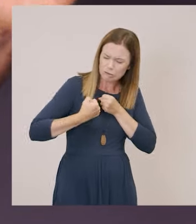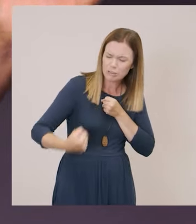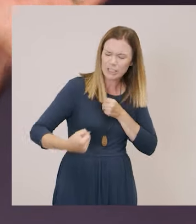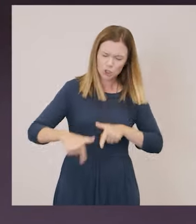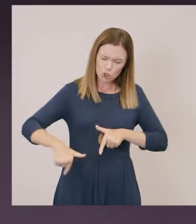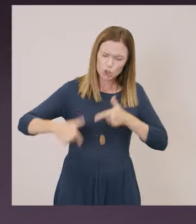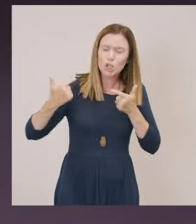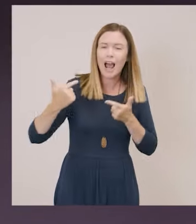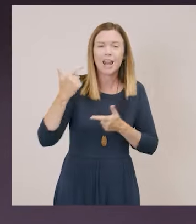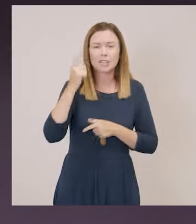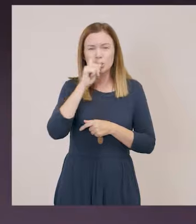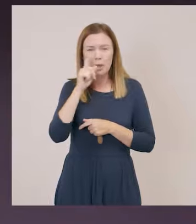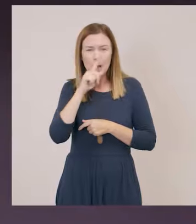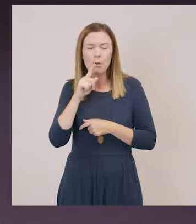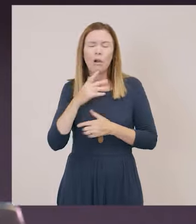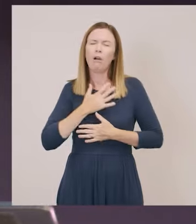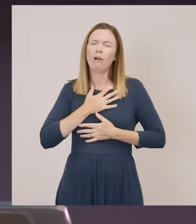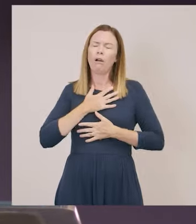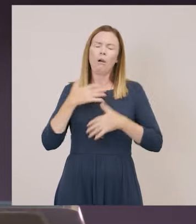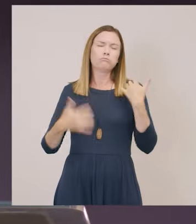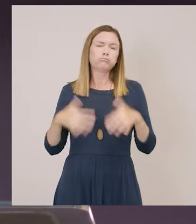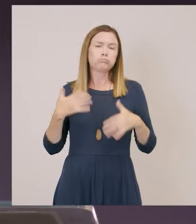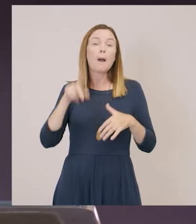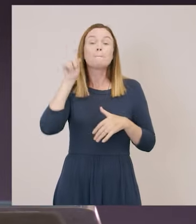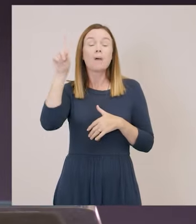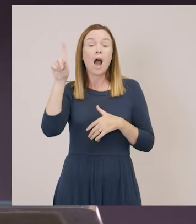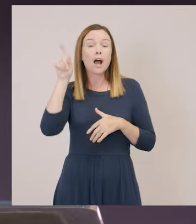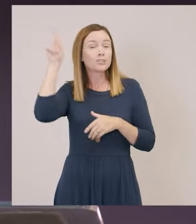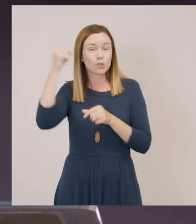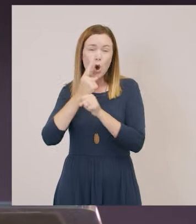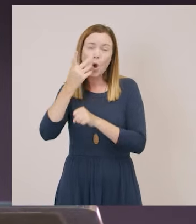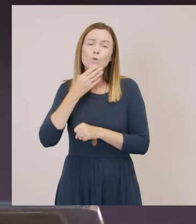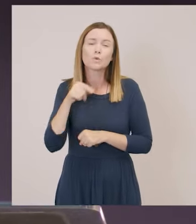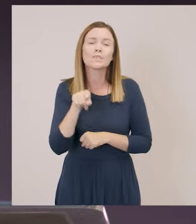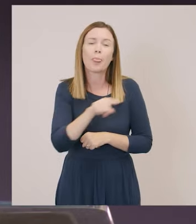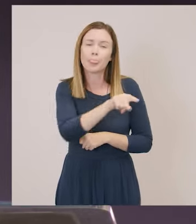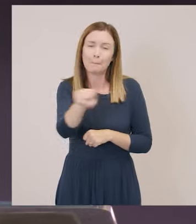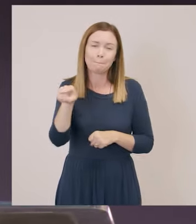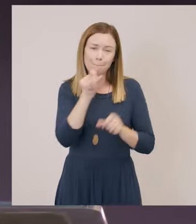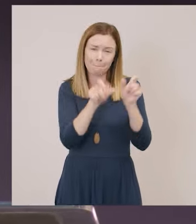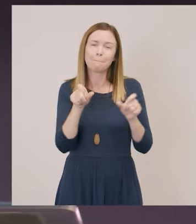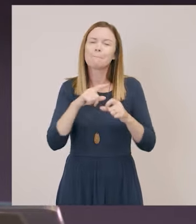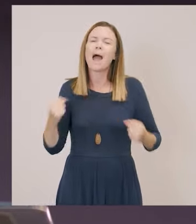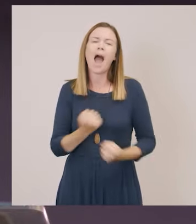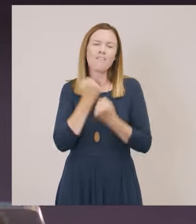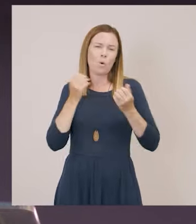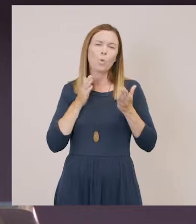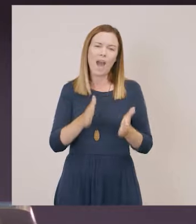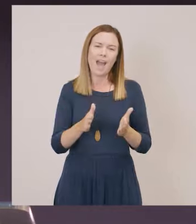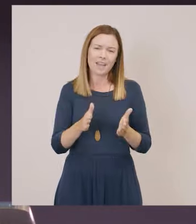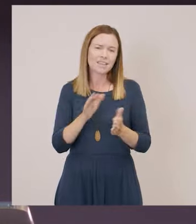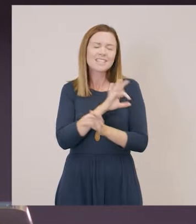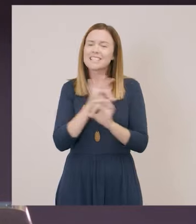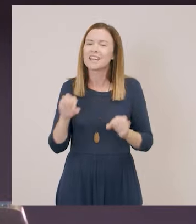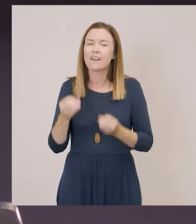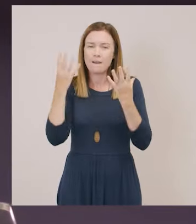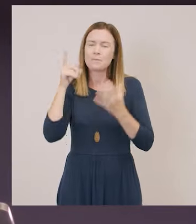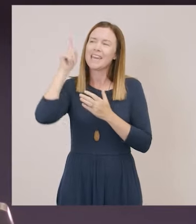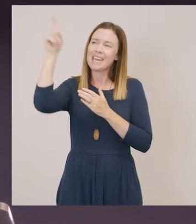endure and God using them powerfully. Don't give up. Think about Jesus himself. He modeled what it was